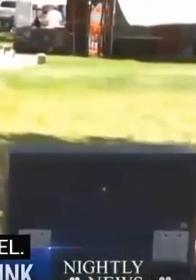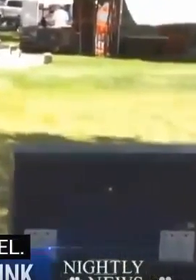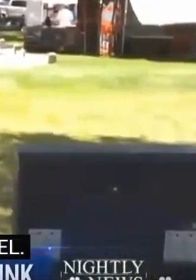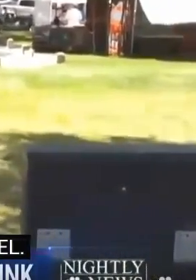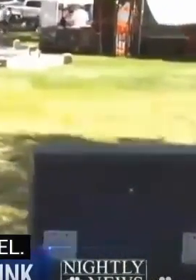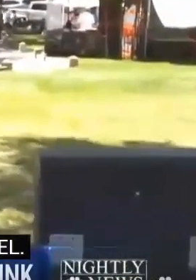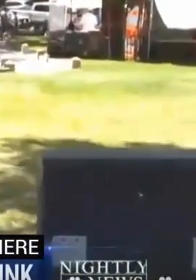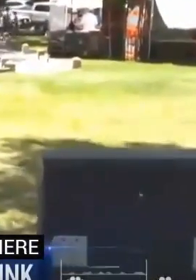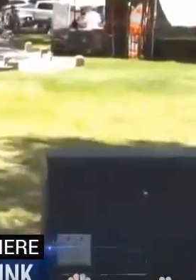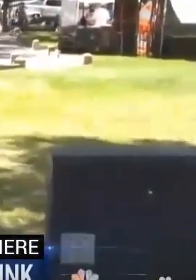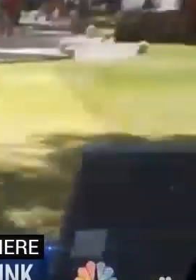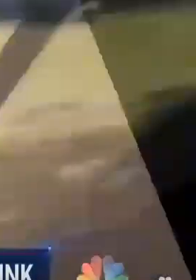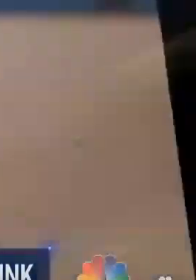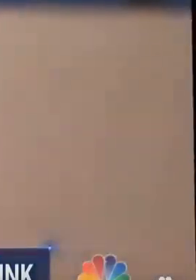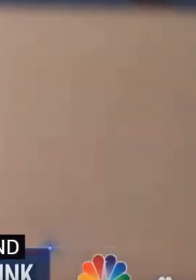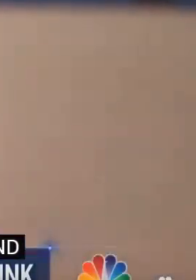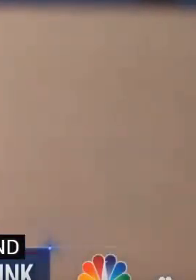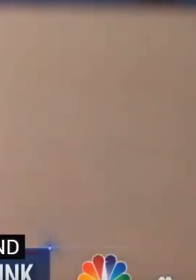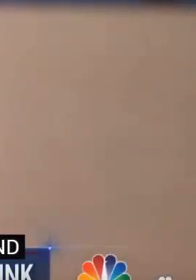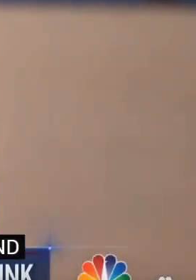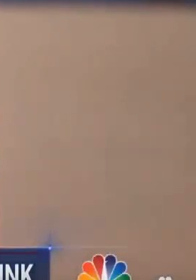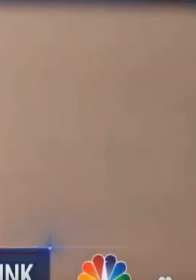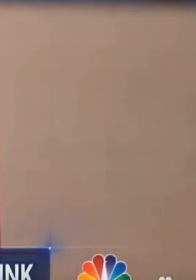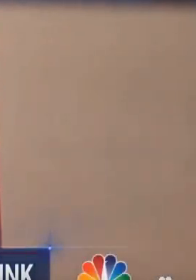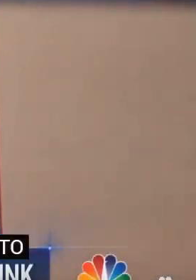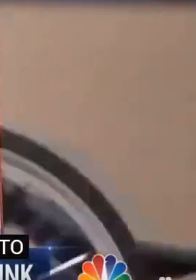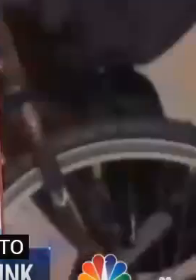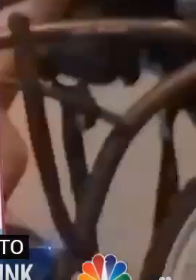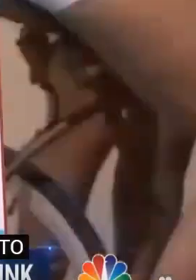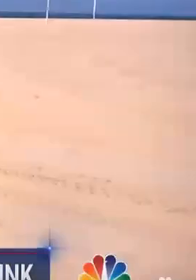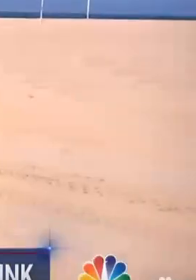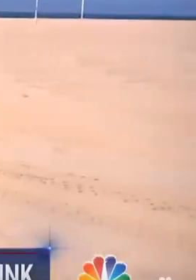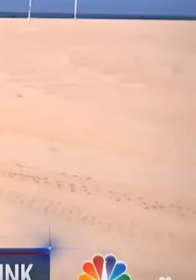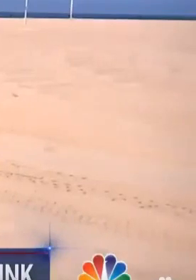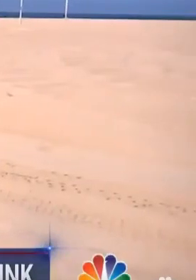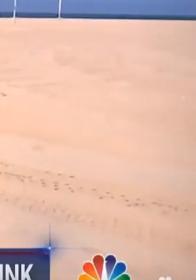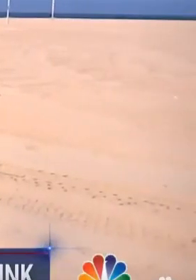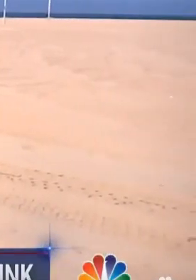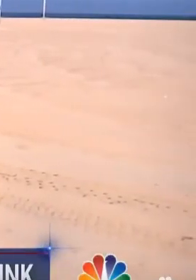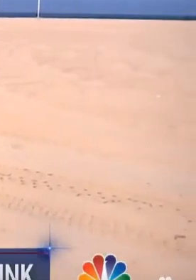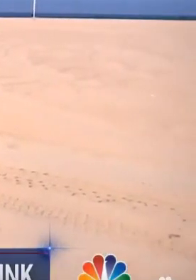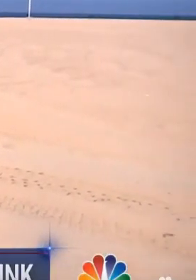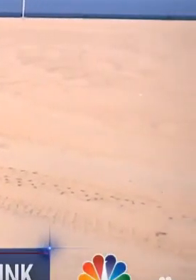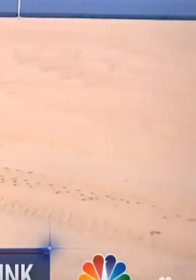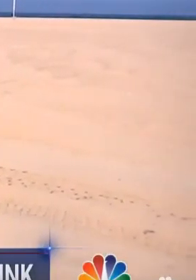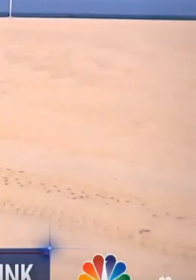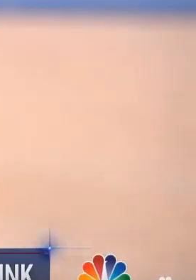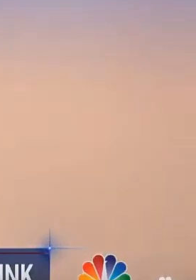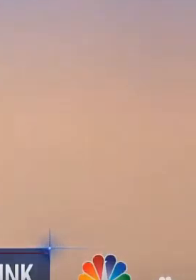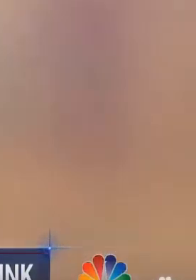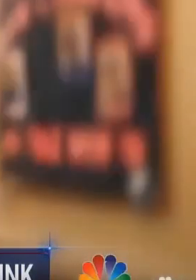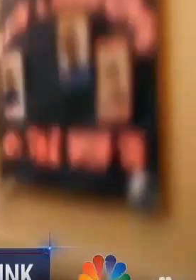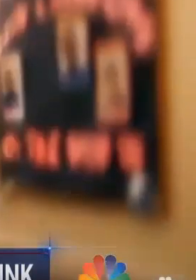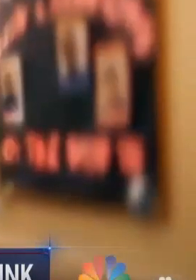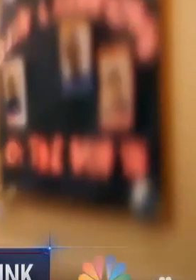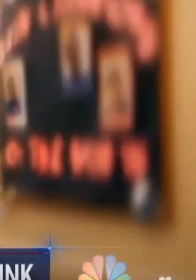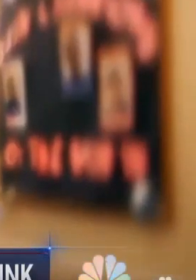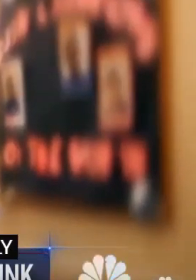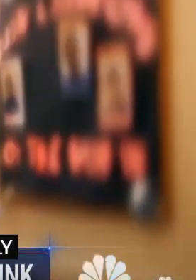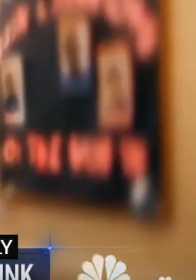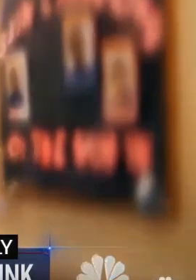very few folks are opting to wear them. In California, concerning signs. As beaches close across nearly the entire state, the Bay